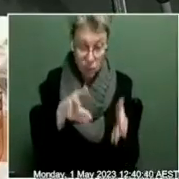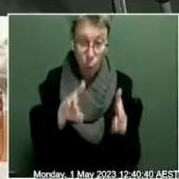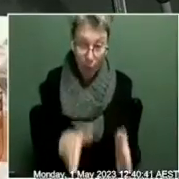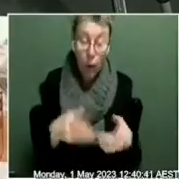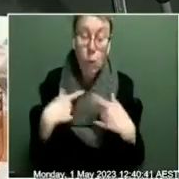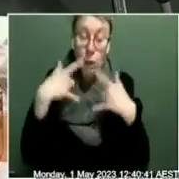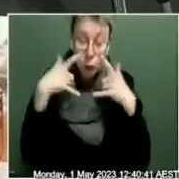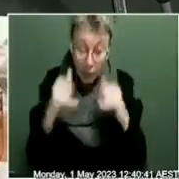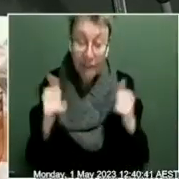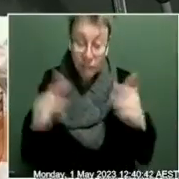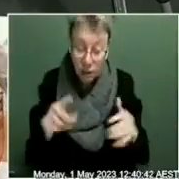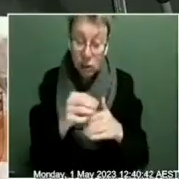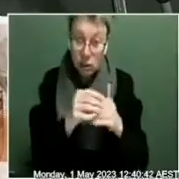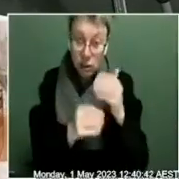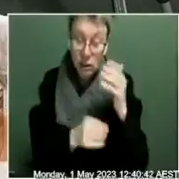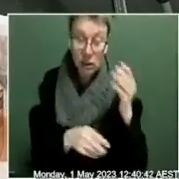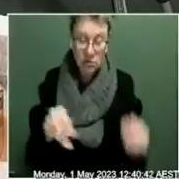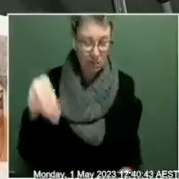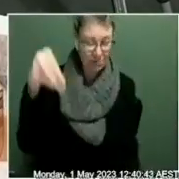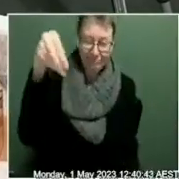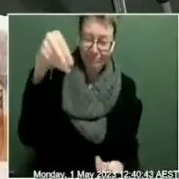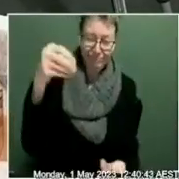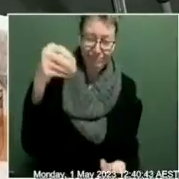weren't in here.